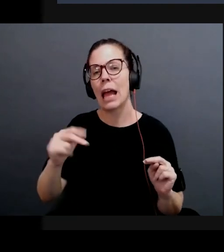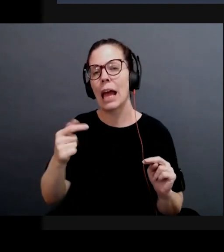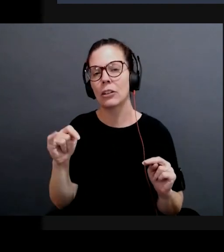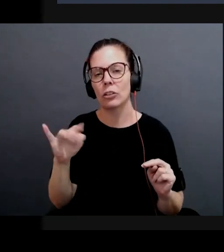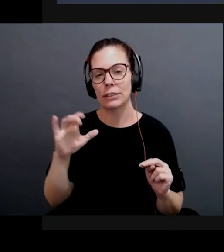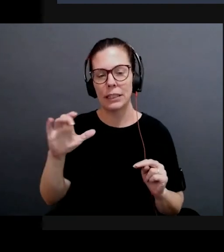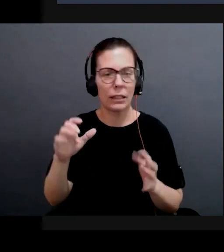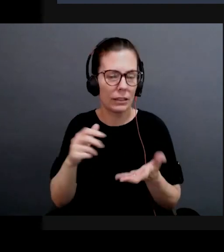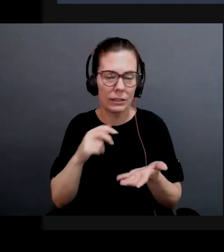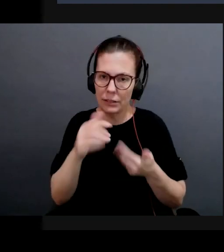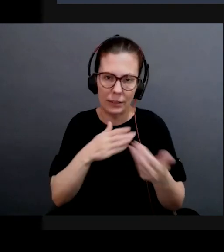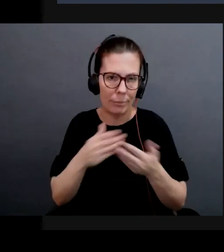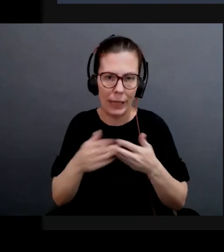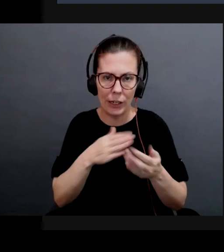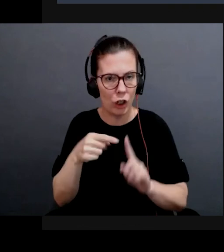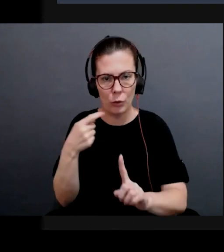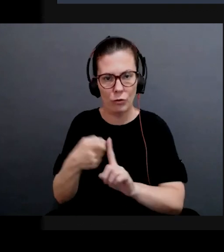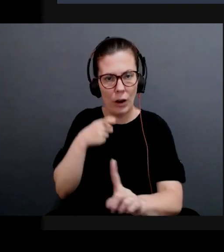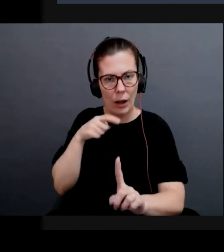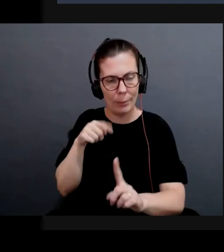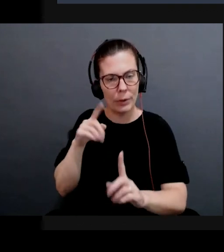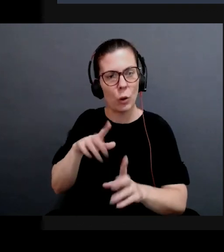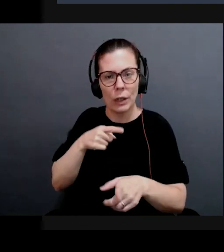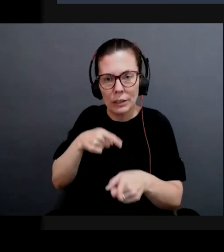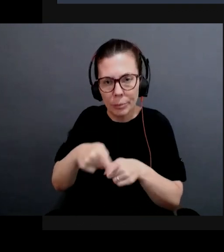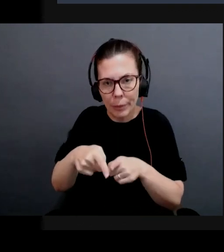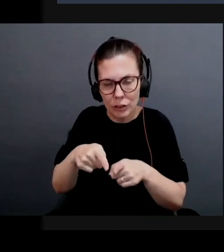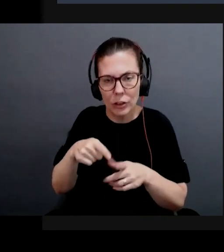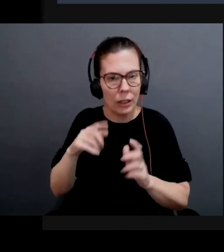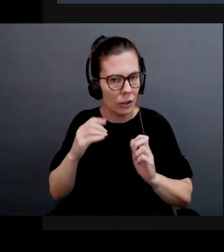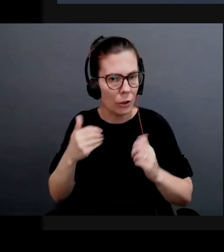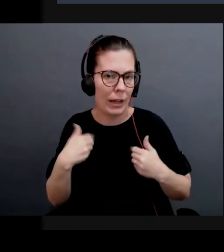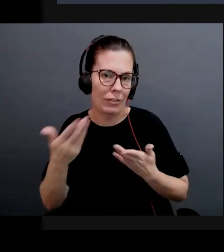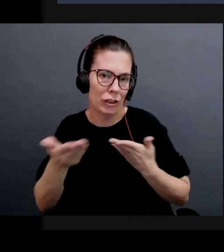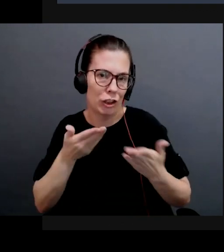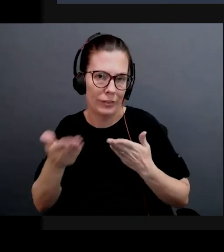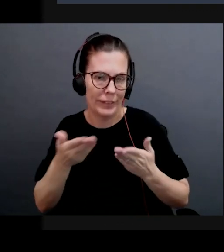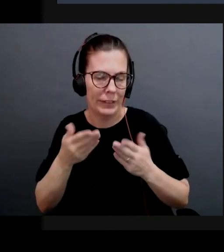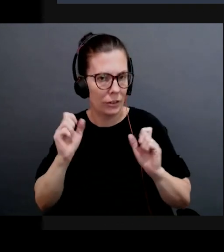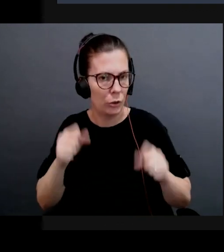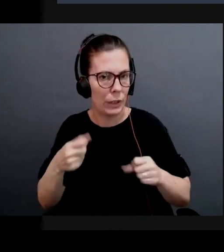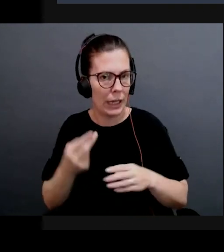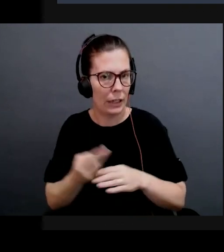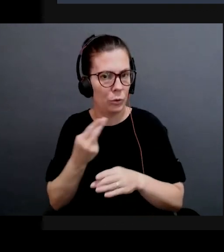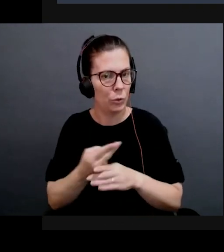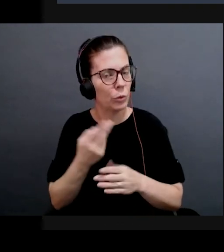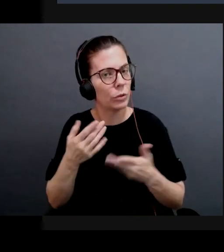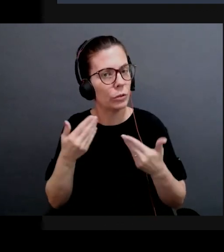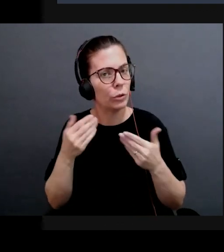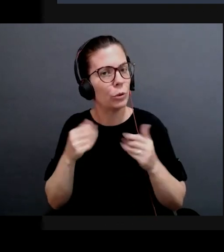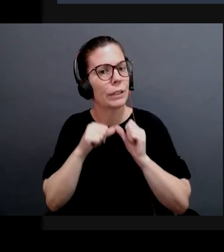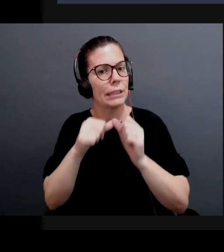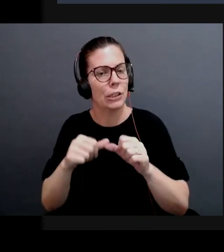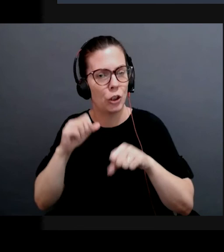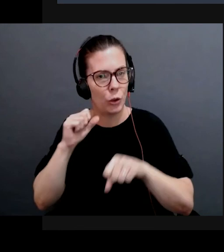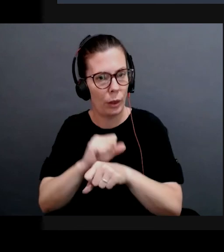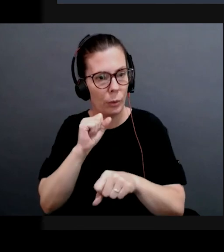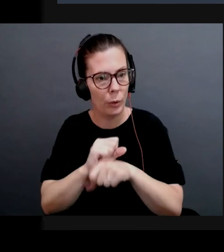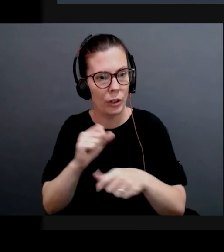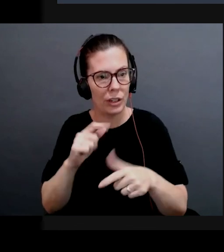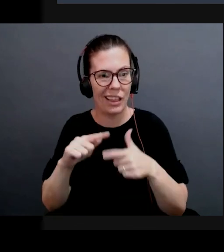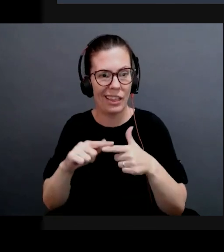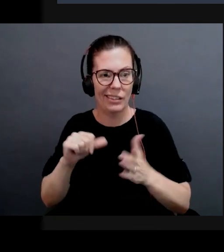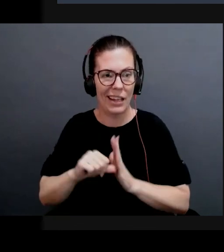have, there are services which they could leverage to really continue their work from where they left off, and then enhance it using